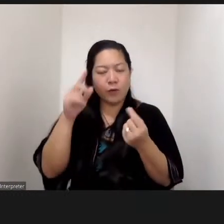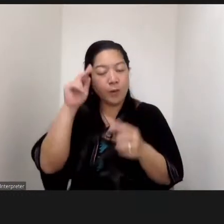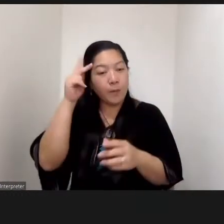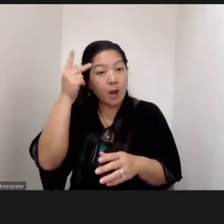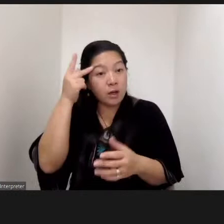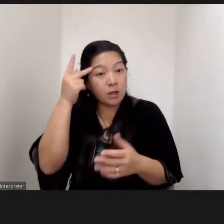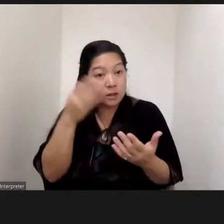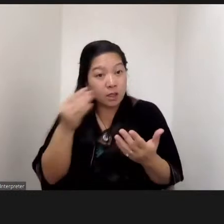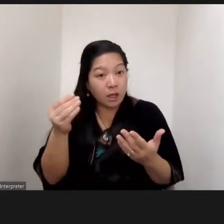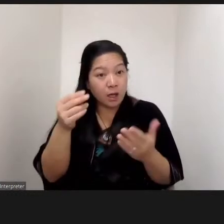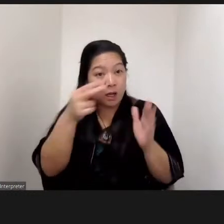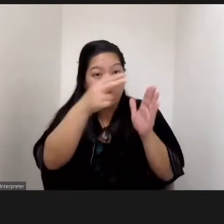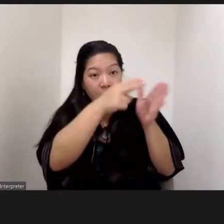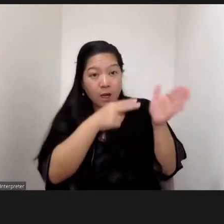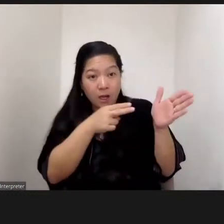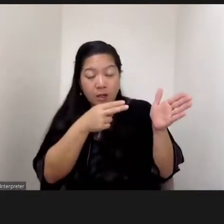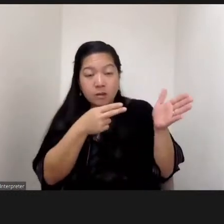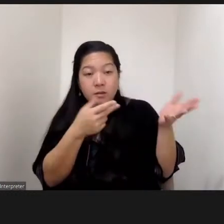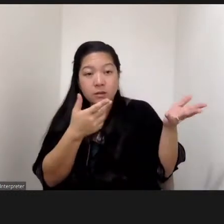and headlines.